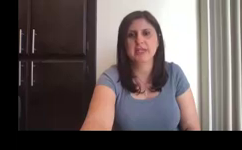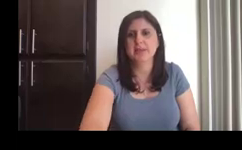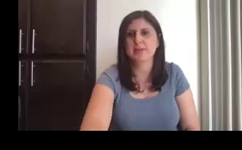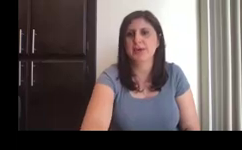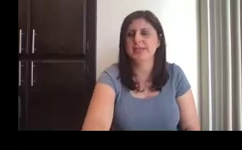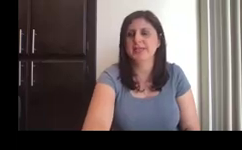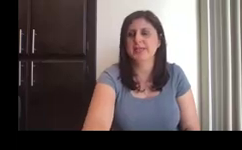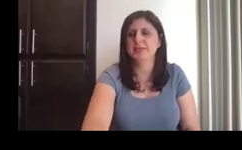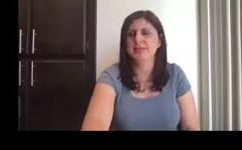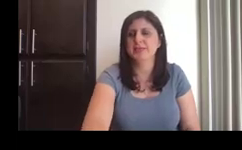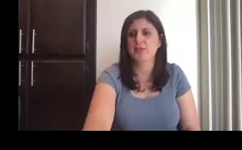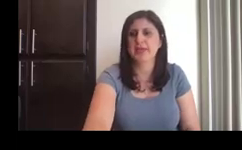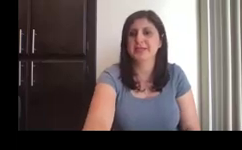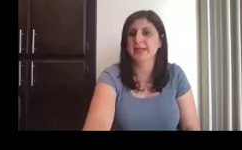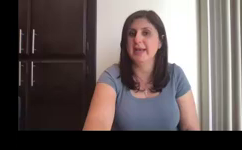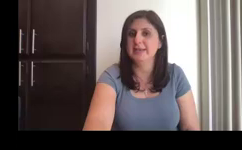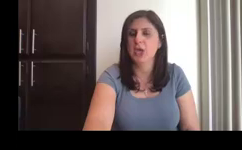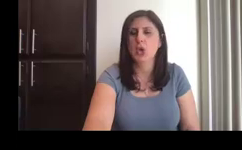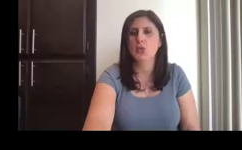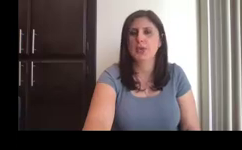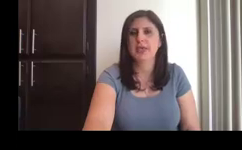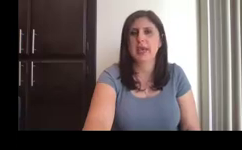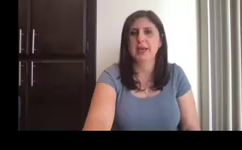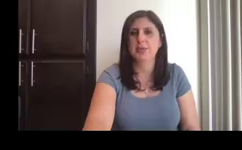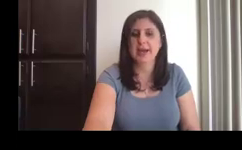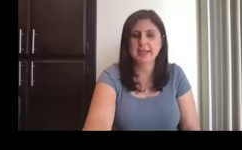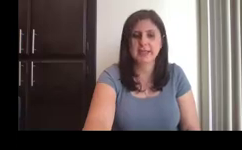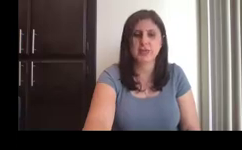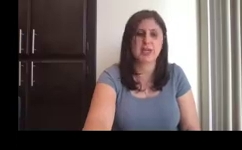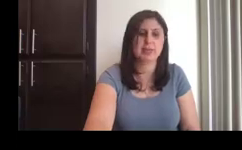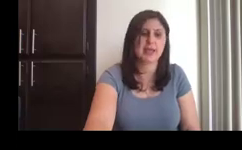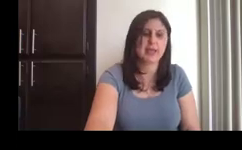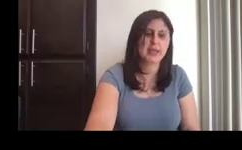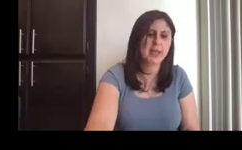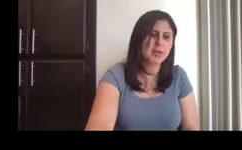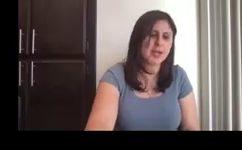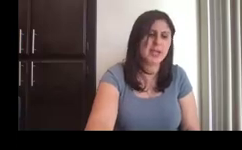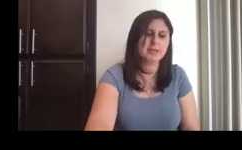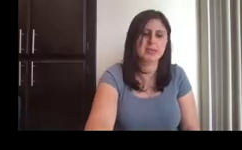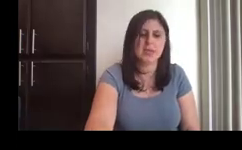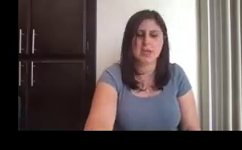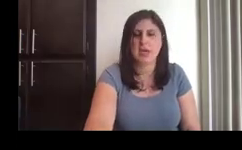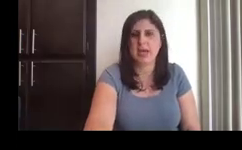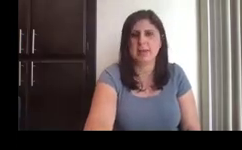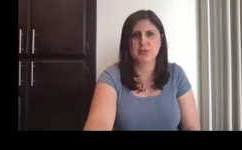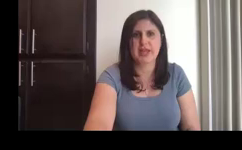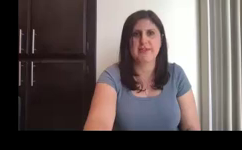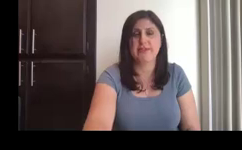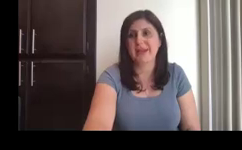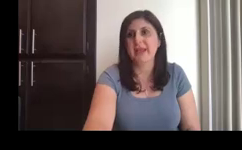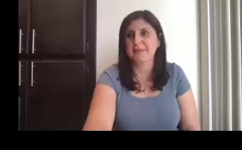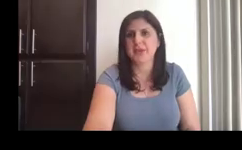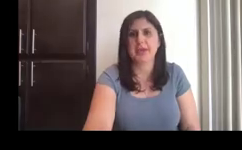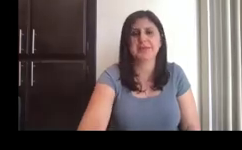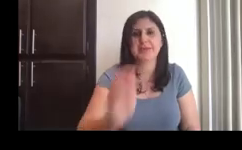of these. Please memorize them so that when we get to class, we can practice, we can play number games, and we can